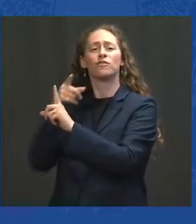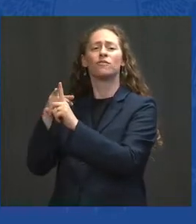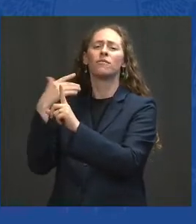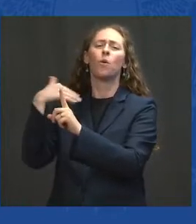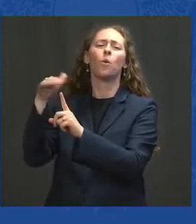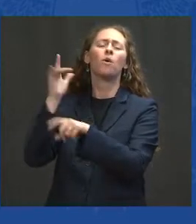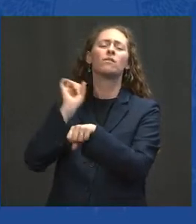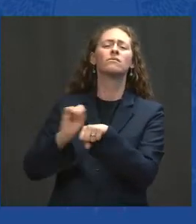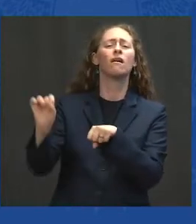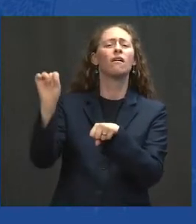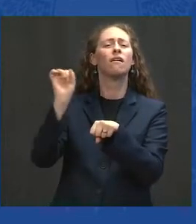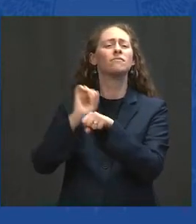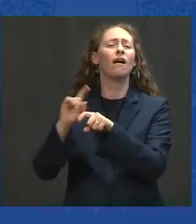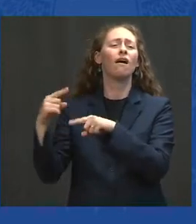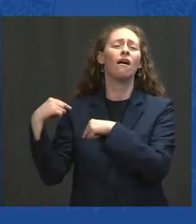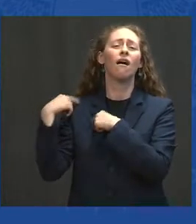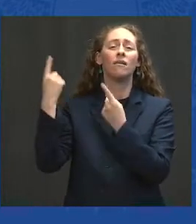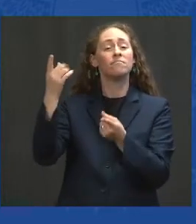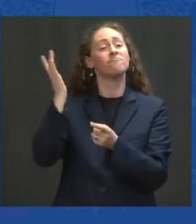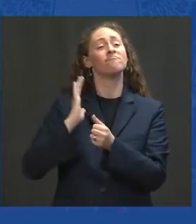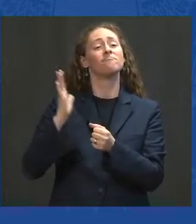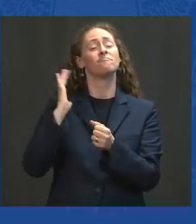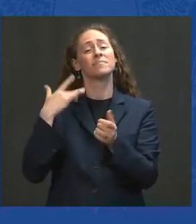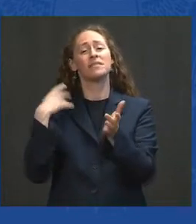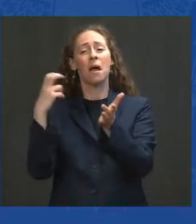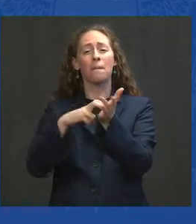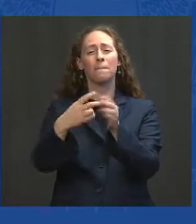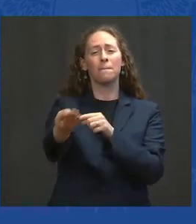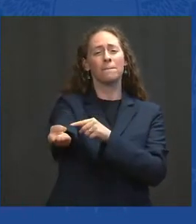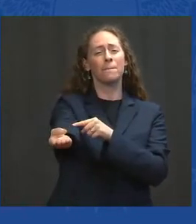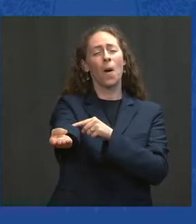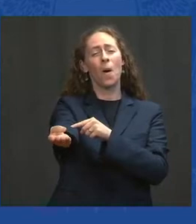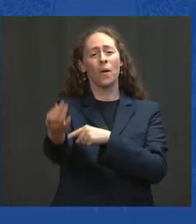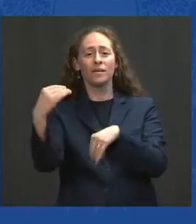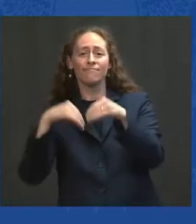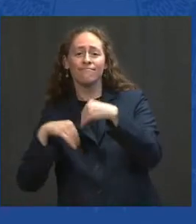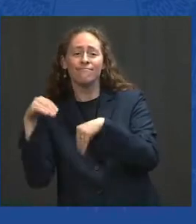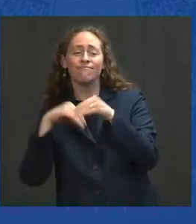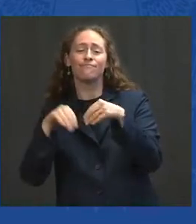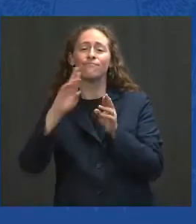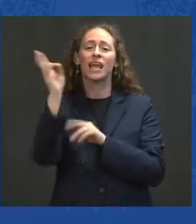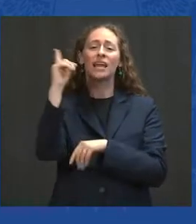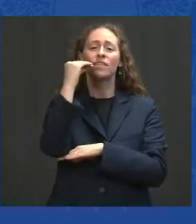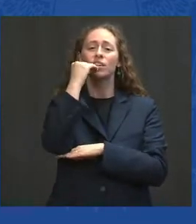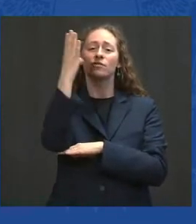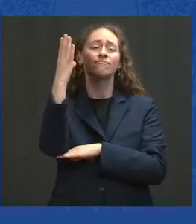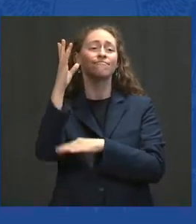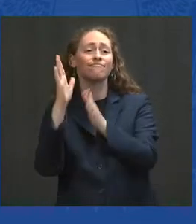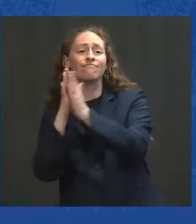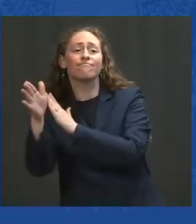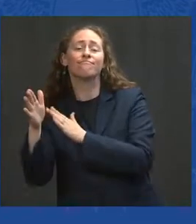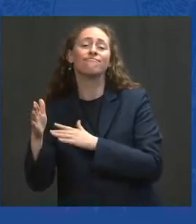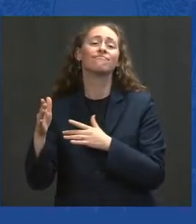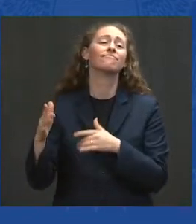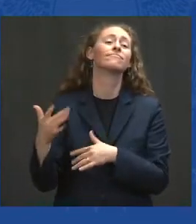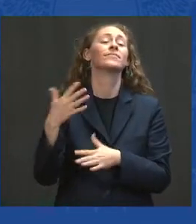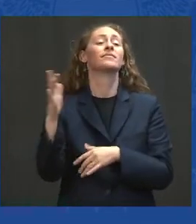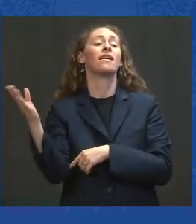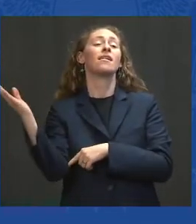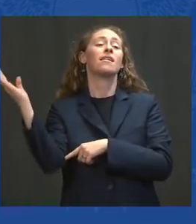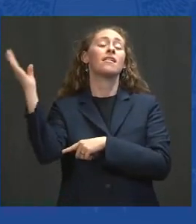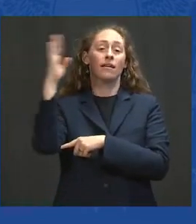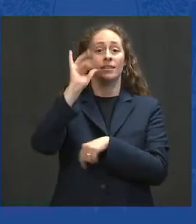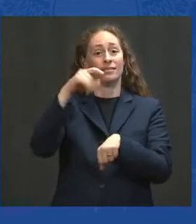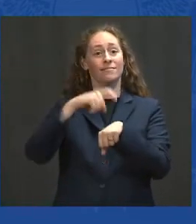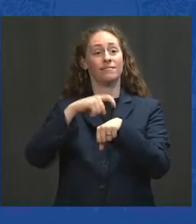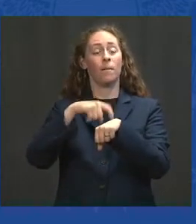up at the crack of dawn to pack our lunches and get us ready for school, or whether after we went to bed, sitting at our kitchen